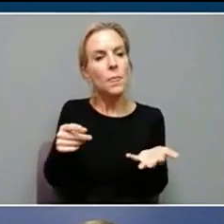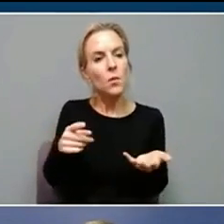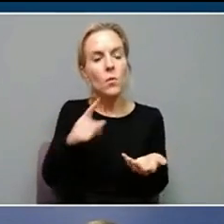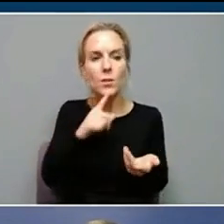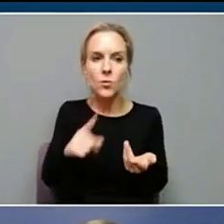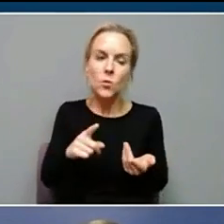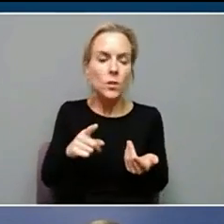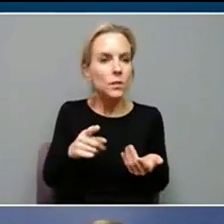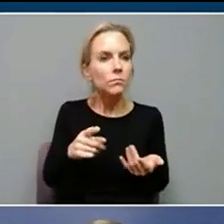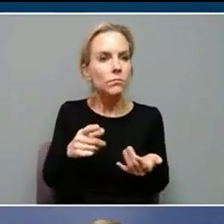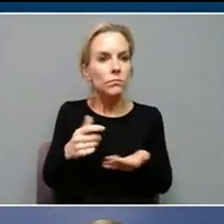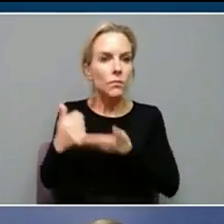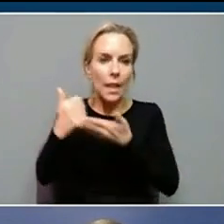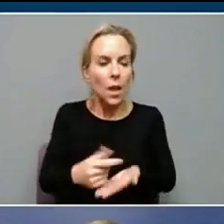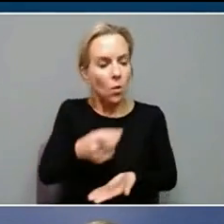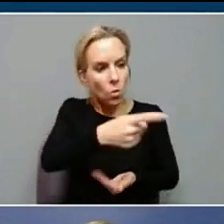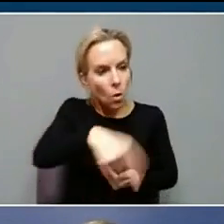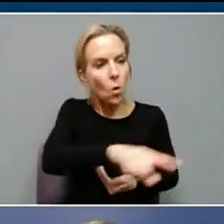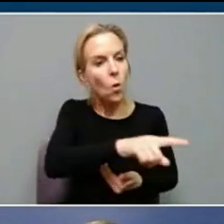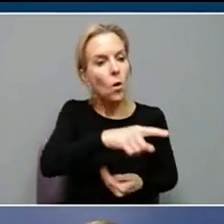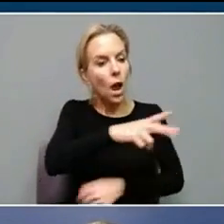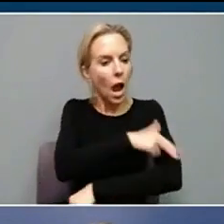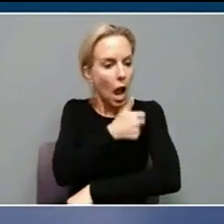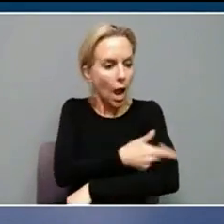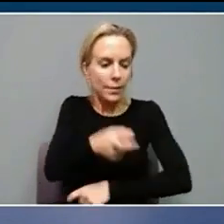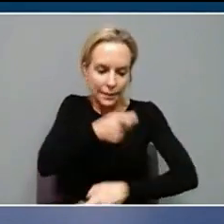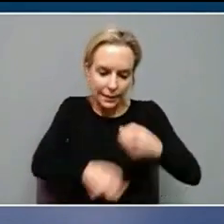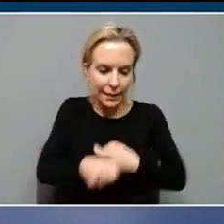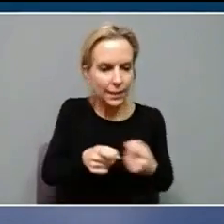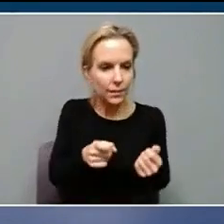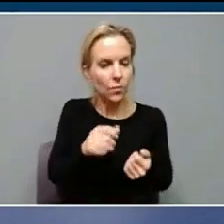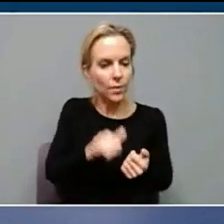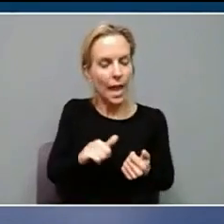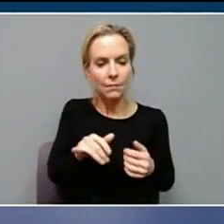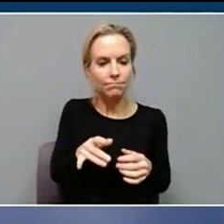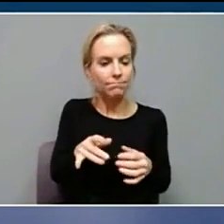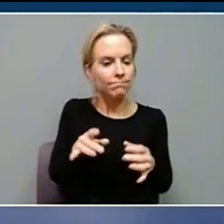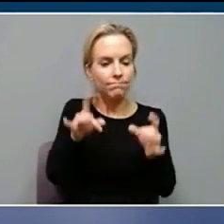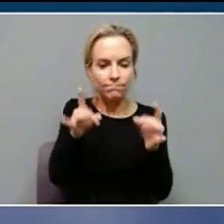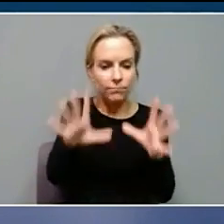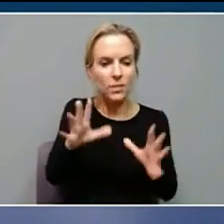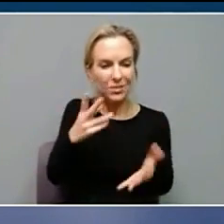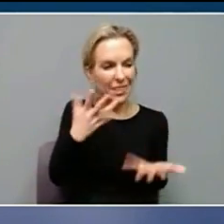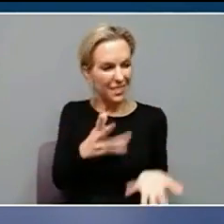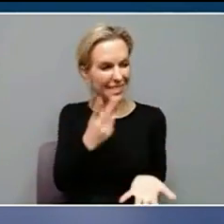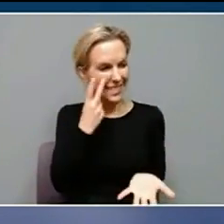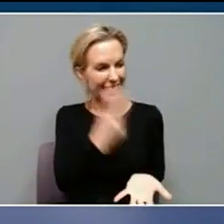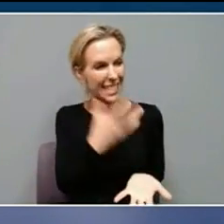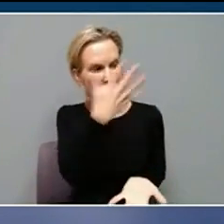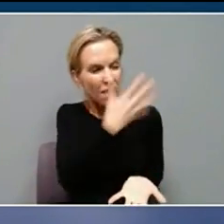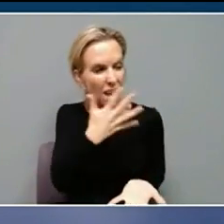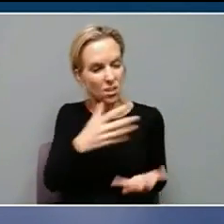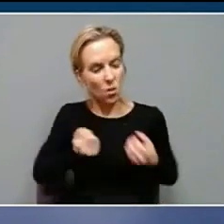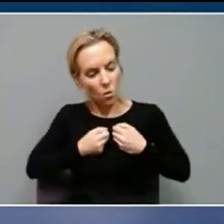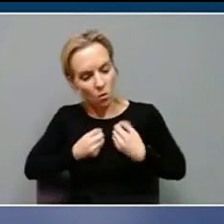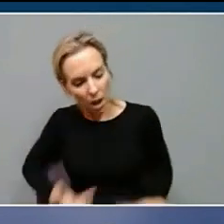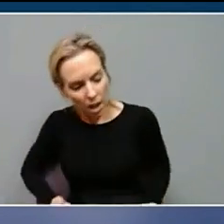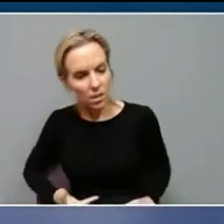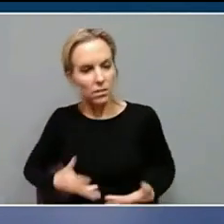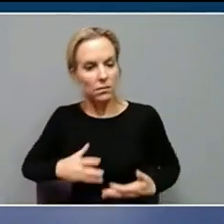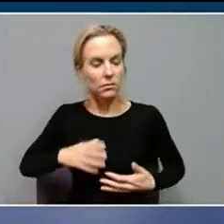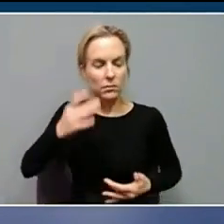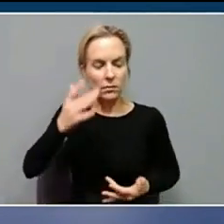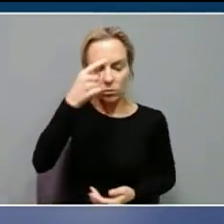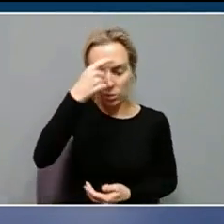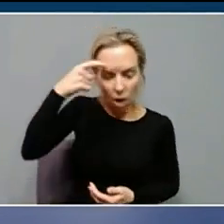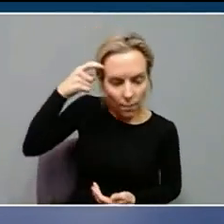dealing with this devastation. We've seen their exhaustion. We've seen their trauma. So it's not just those that are